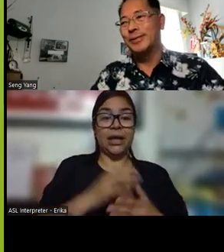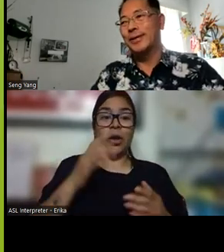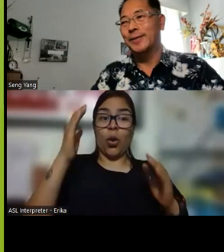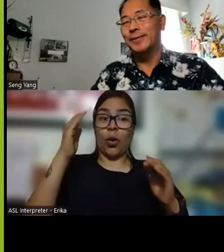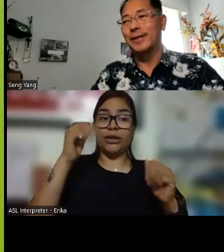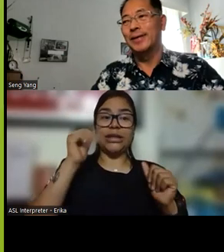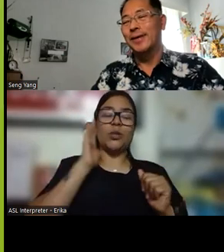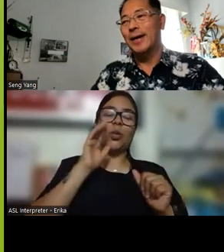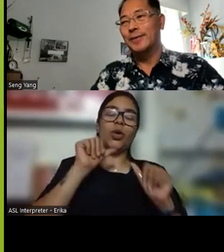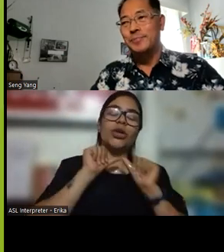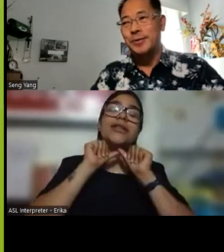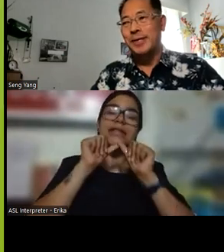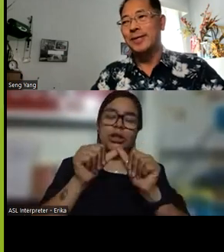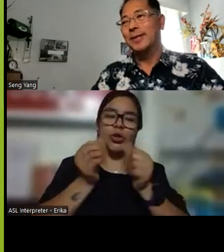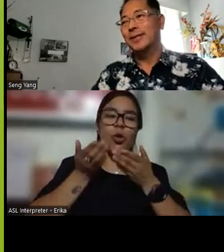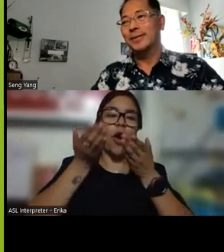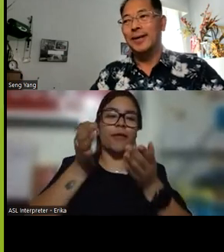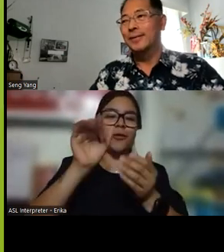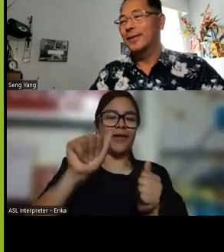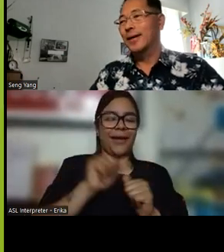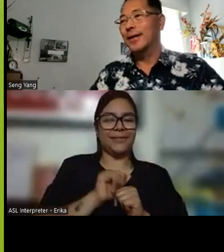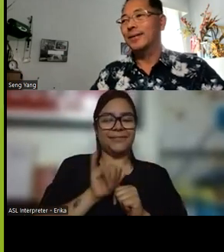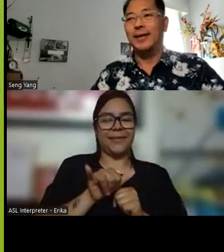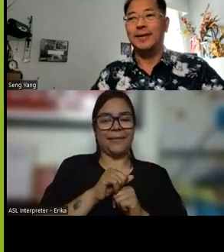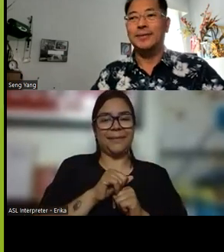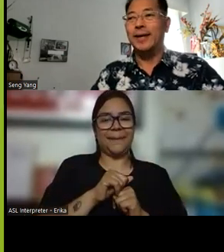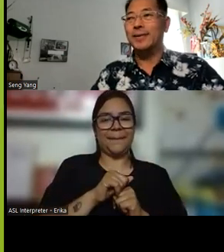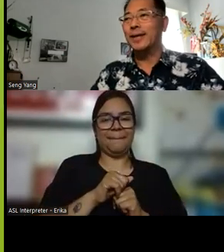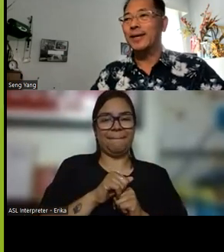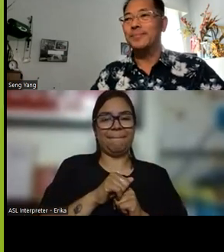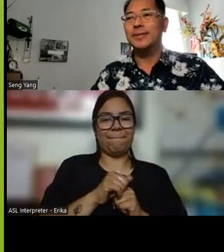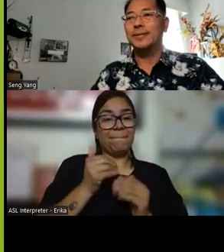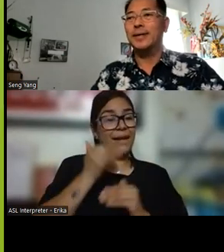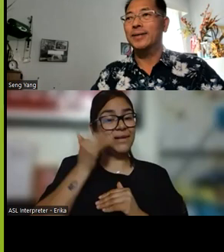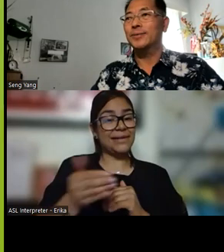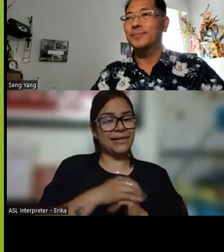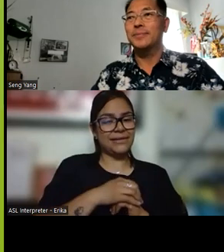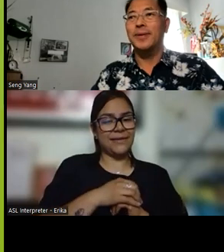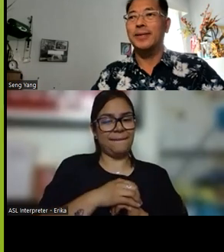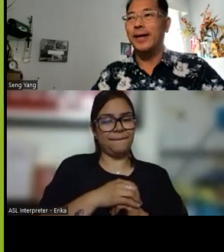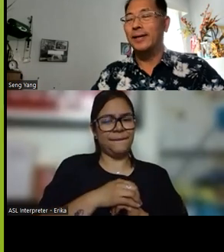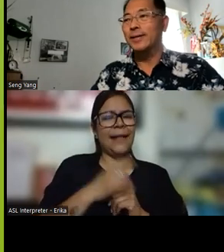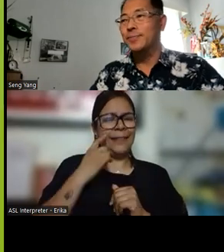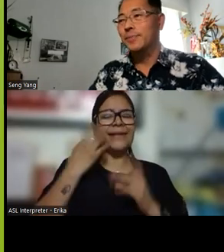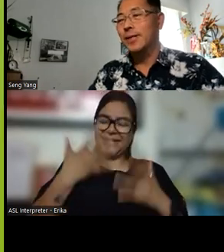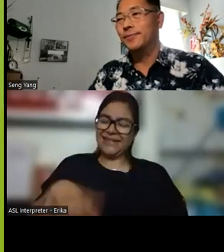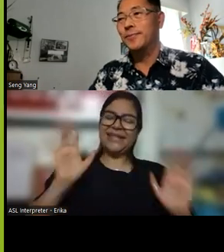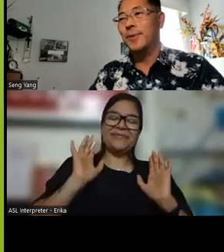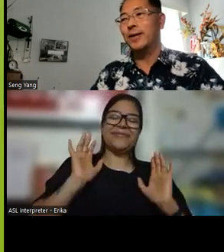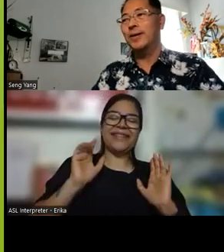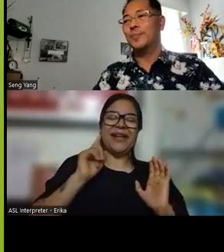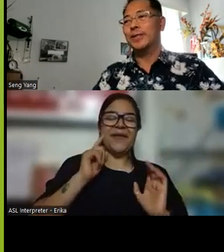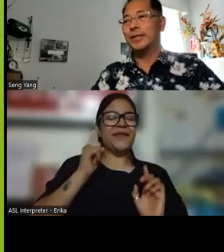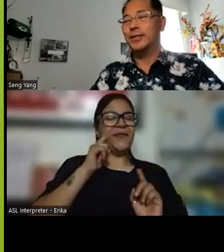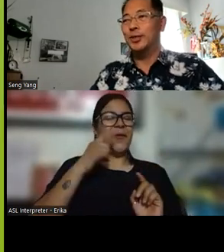to serve the elderly, our community. So I think the next slide, please. I think that's pretty much, that's pretty much for